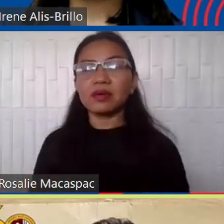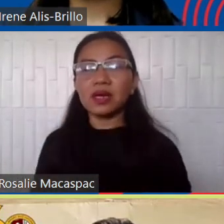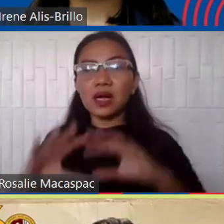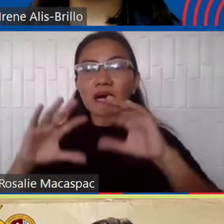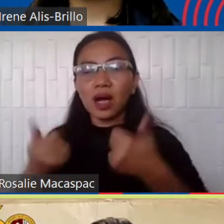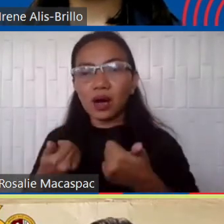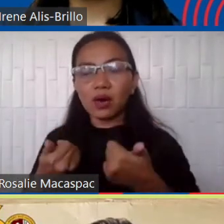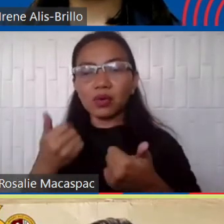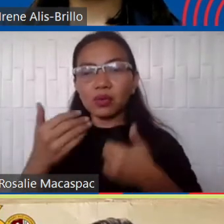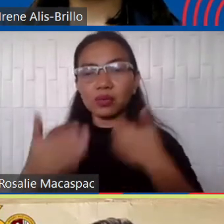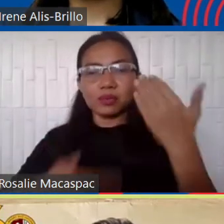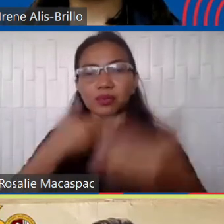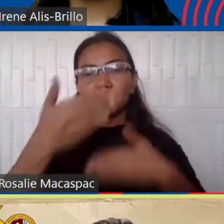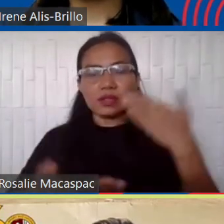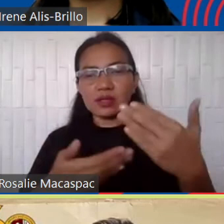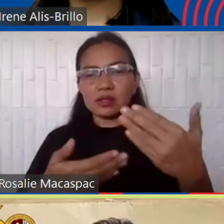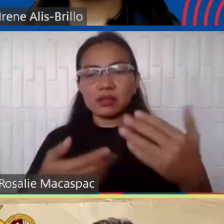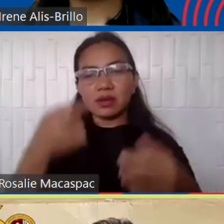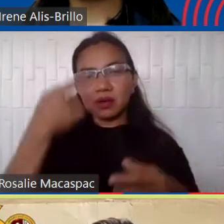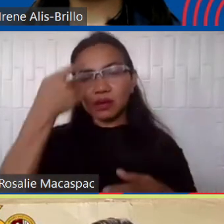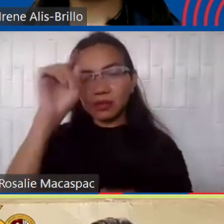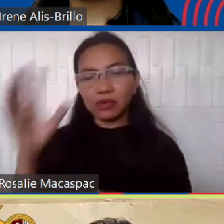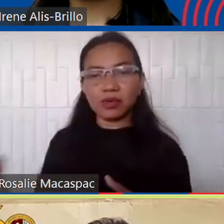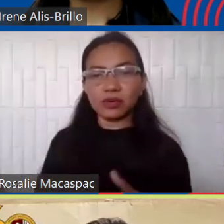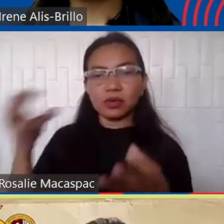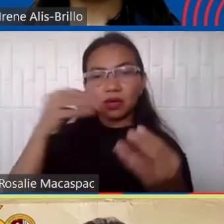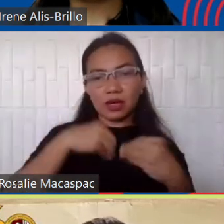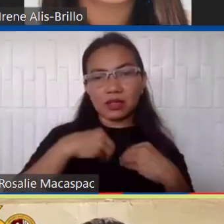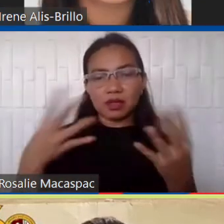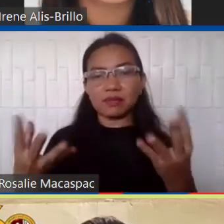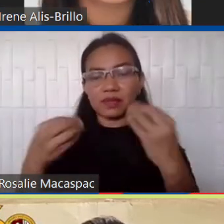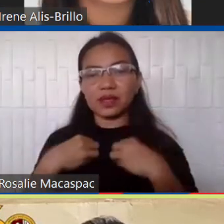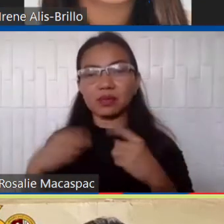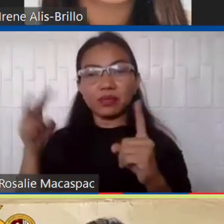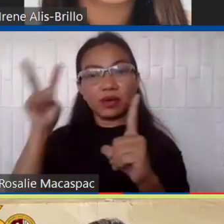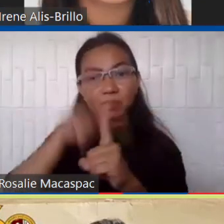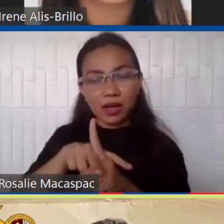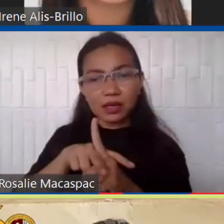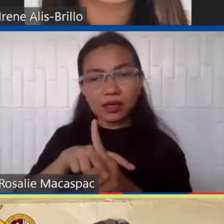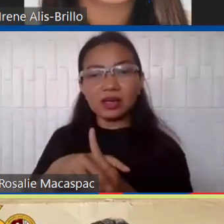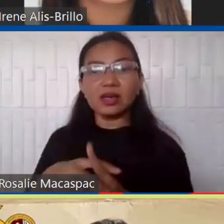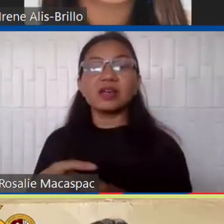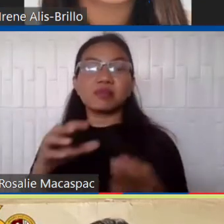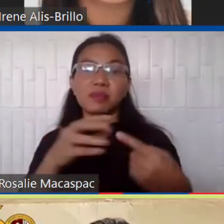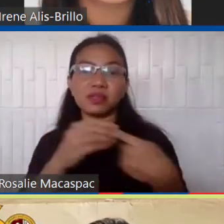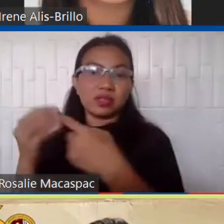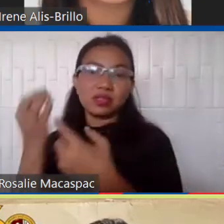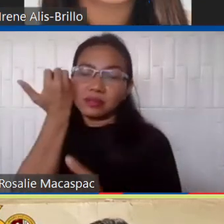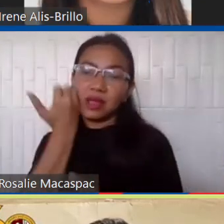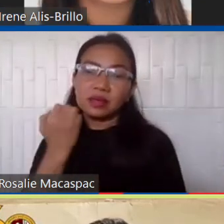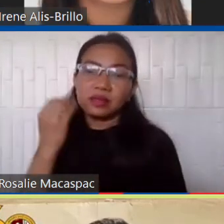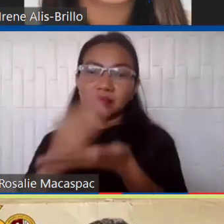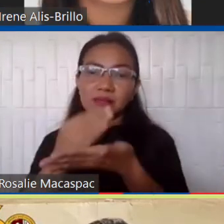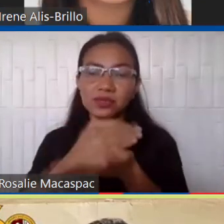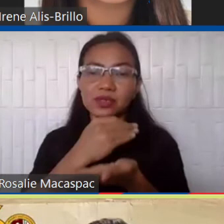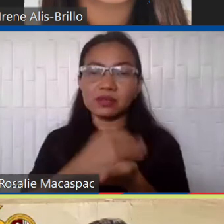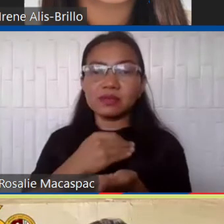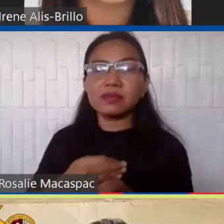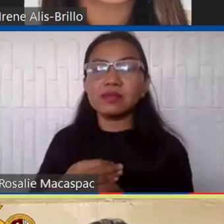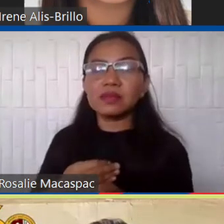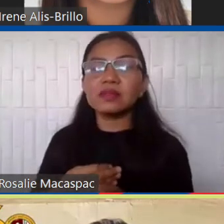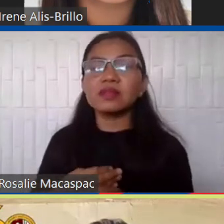hiring process? You also mentioned that you are lacking budget. So, that's a lot